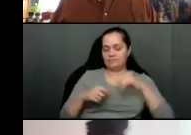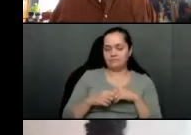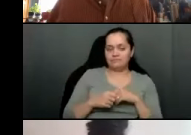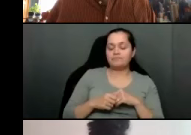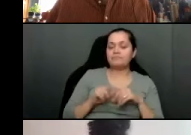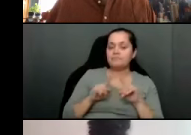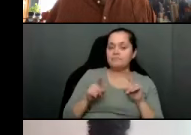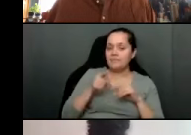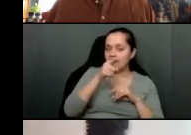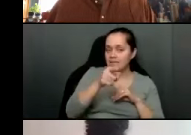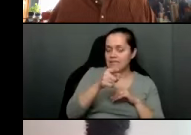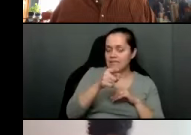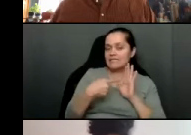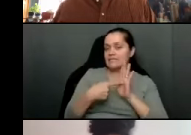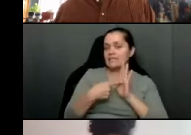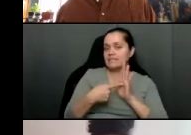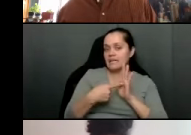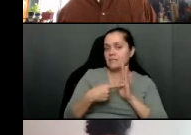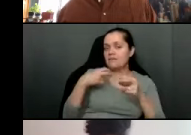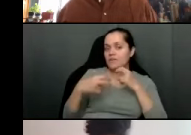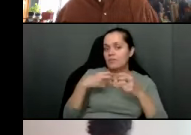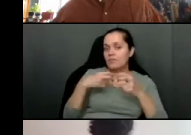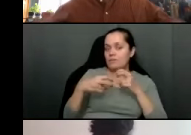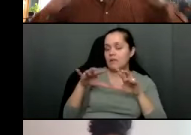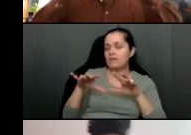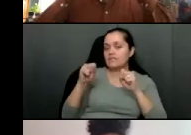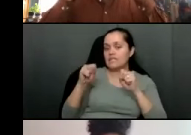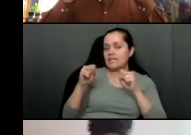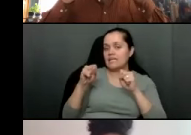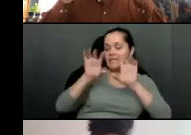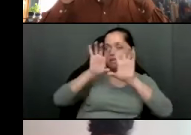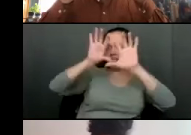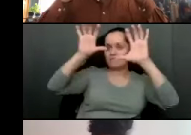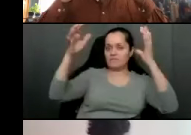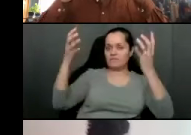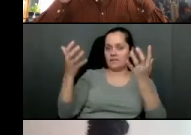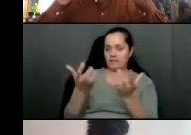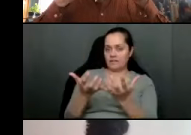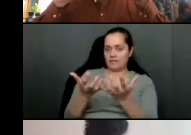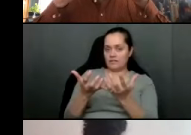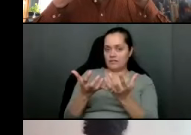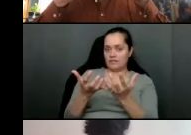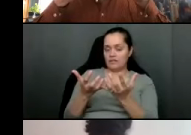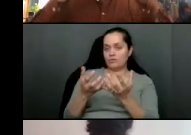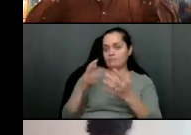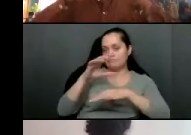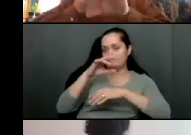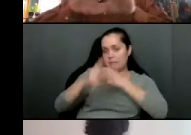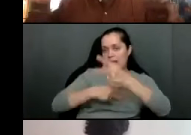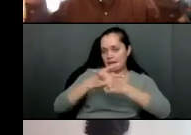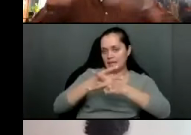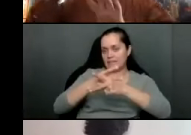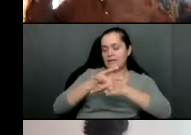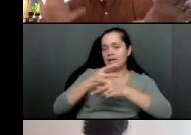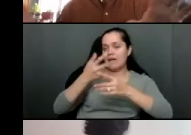Well, this is an example of the problem of taking a spherical surface or planet and